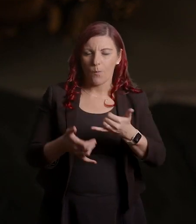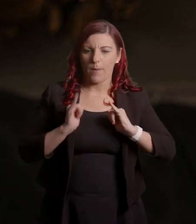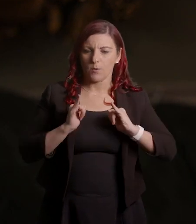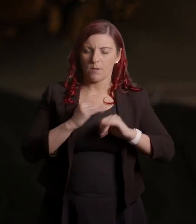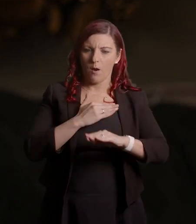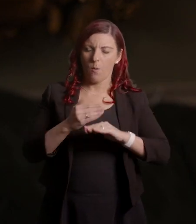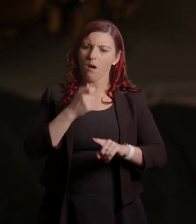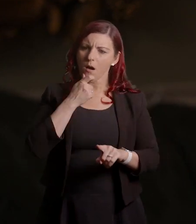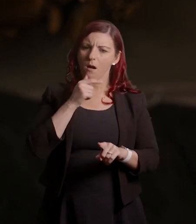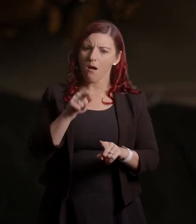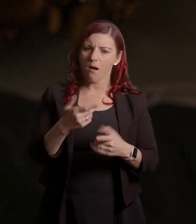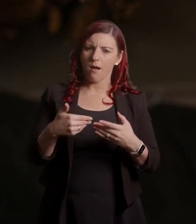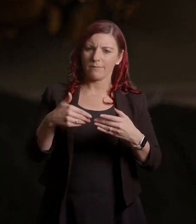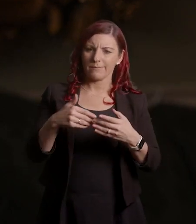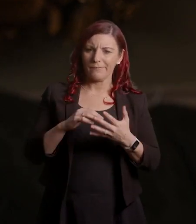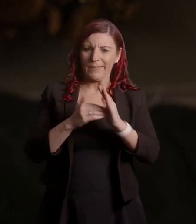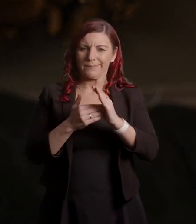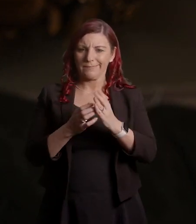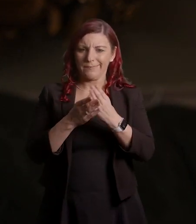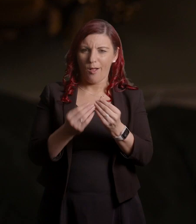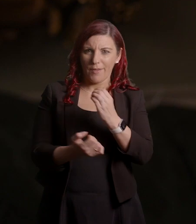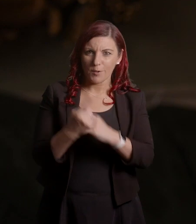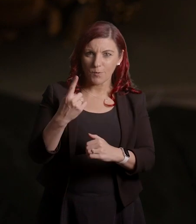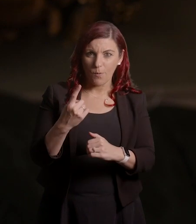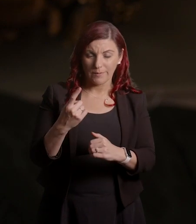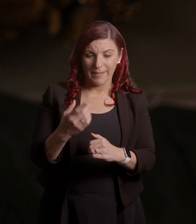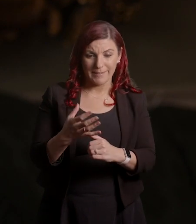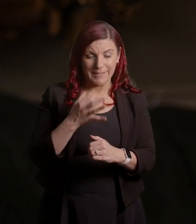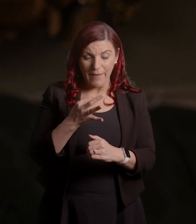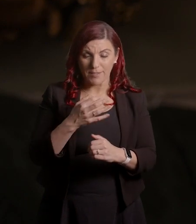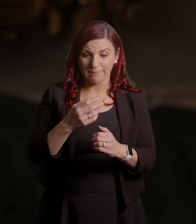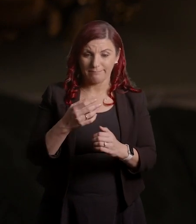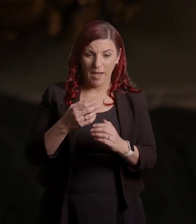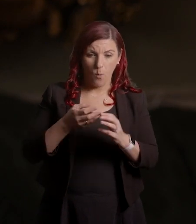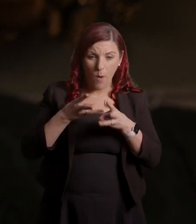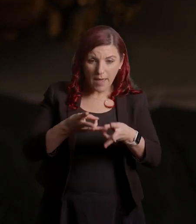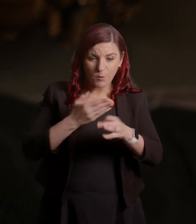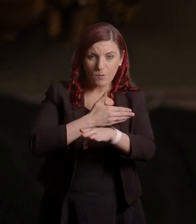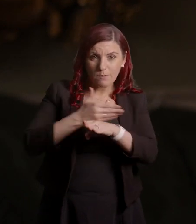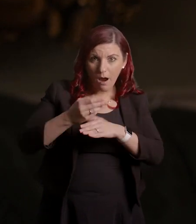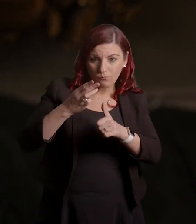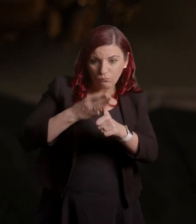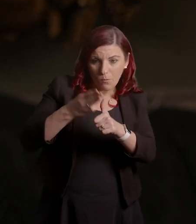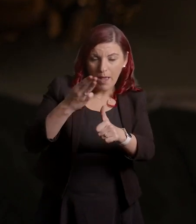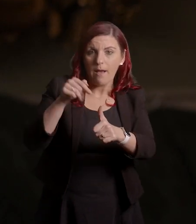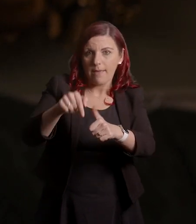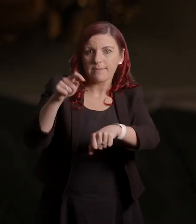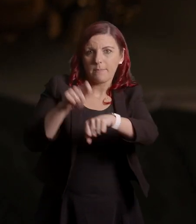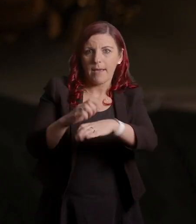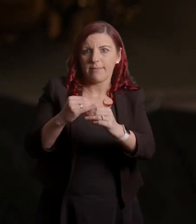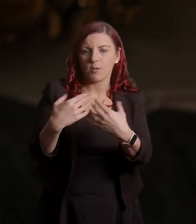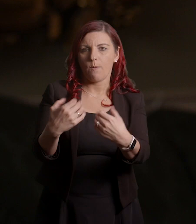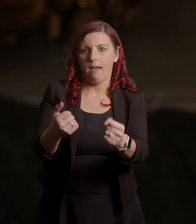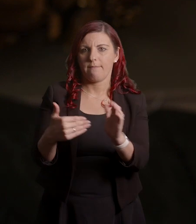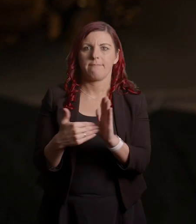solving part of the puzzle. So huge, yeah. I mean, it gave us a roadmap to start on, and that's the best thing to have.